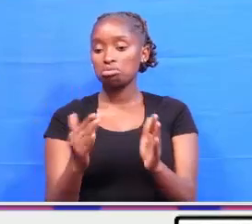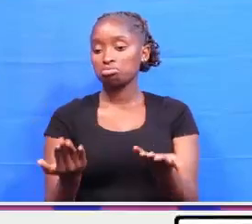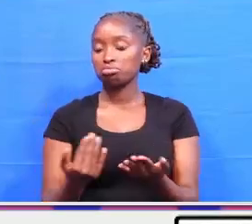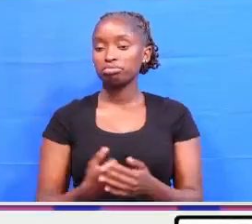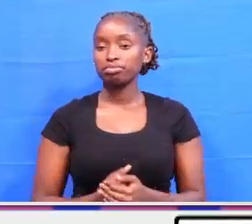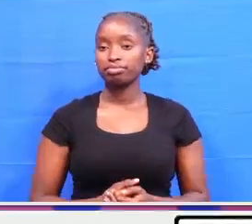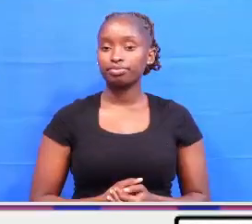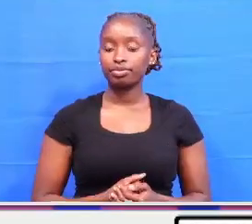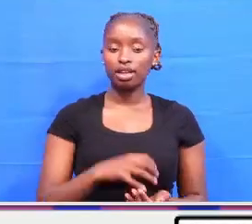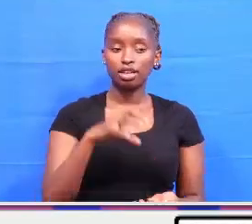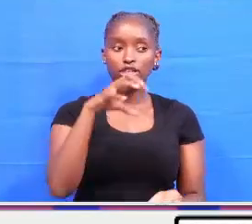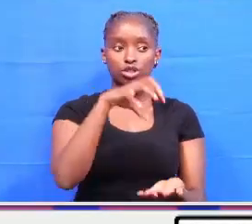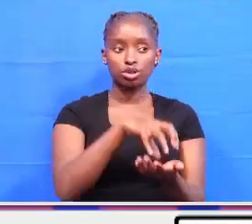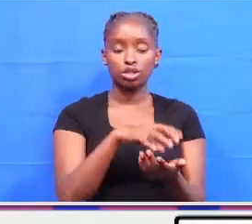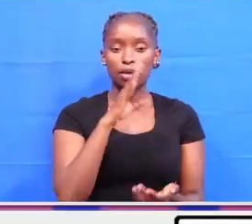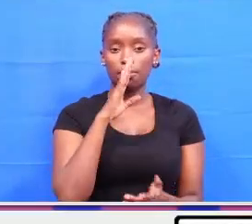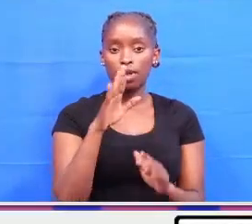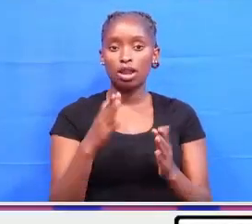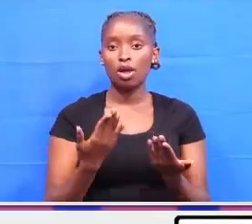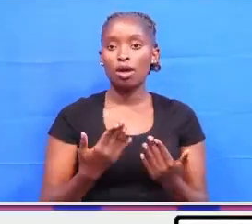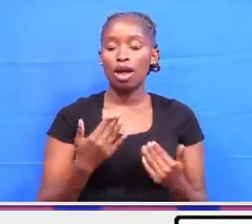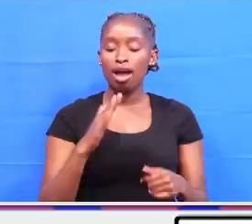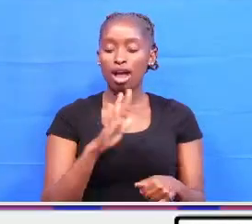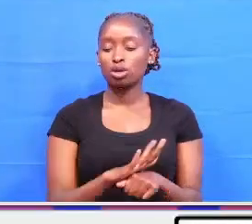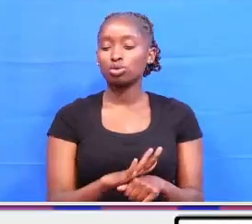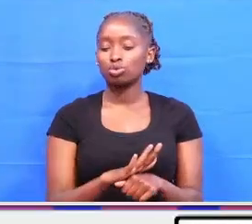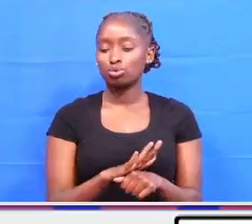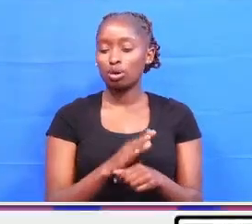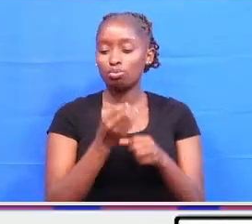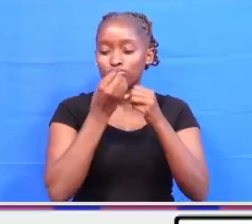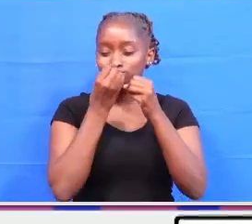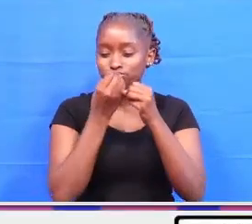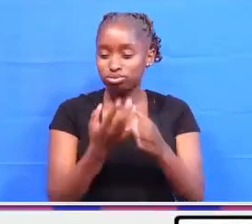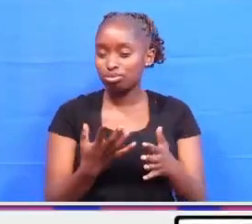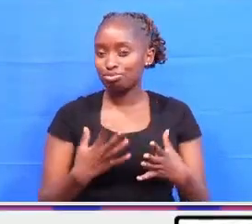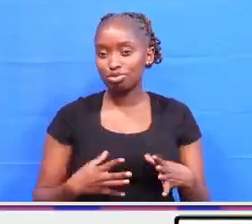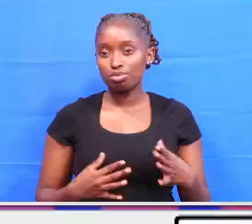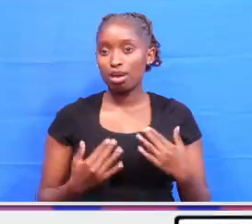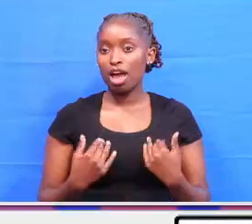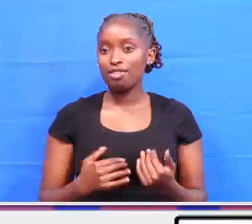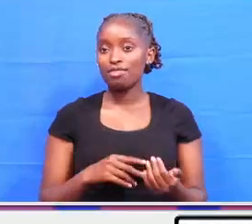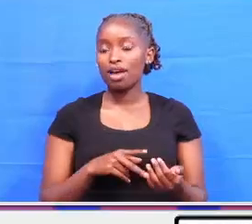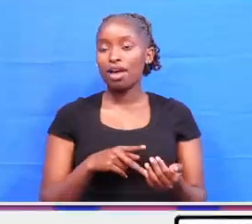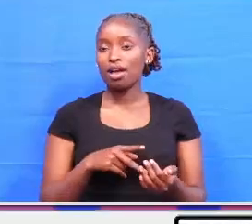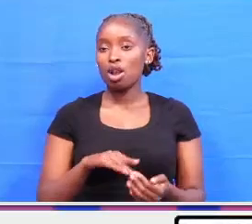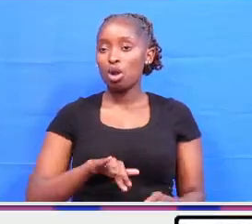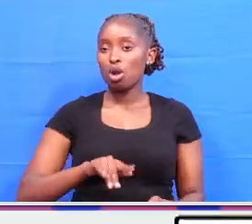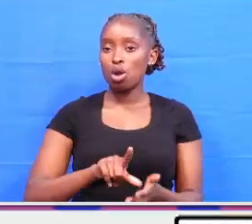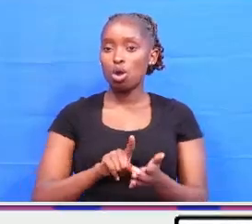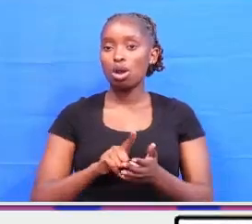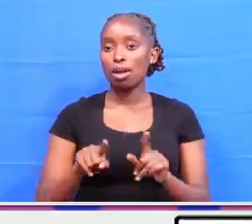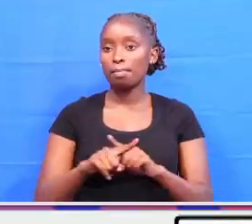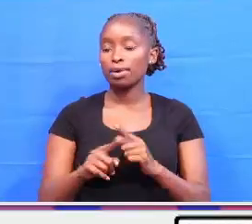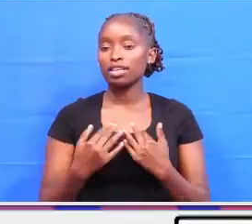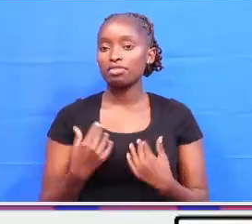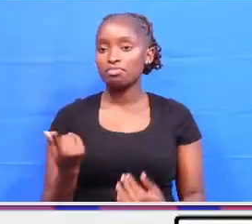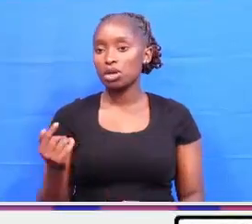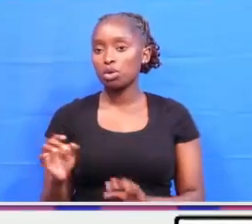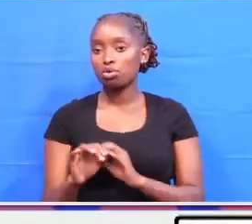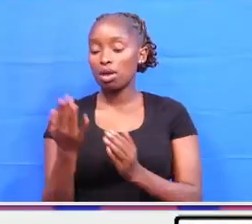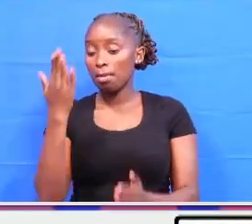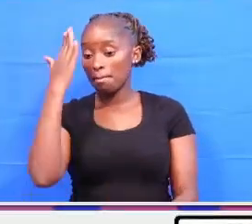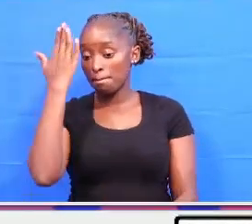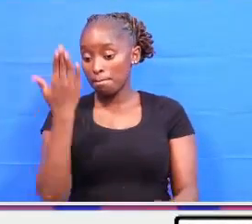the situation has been there are many people with outstanding loans today, but they don't have the cash. Maybe their businesses are no longer